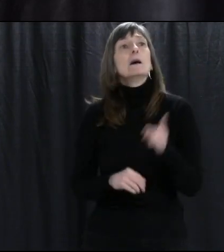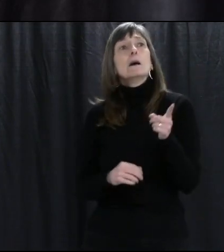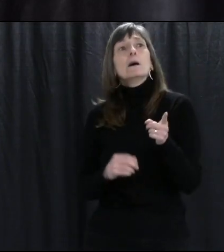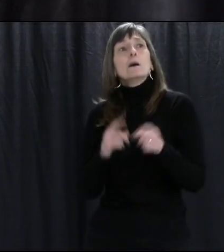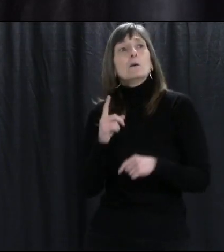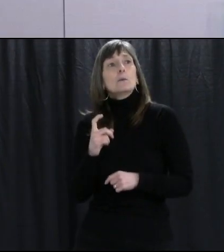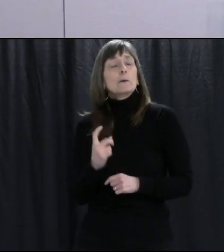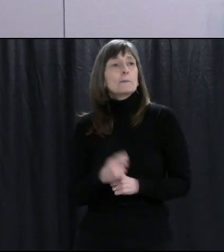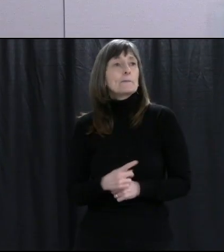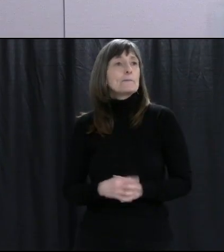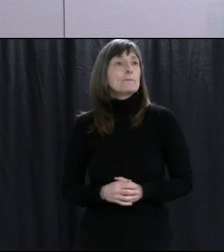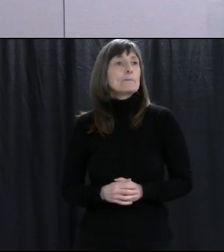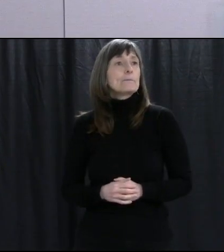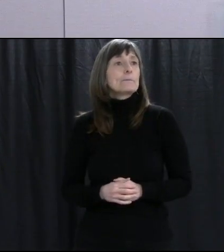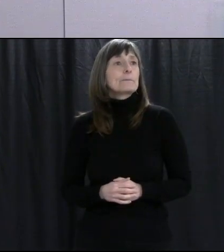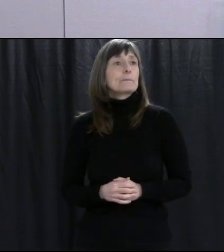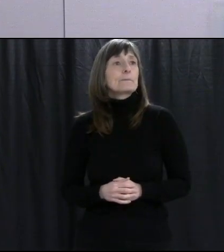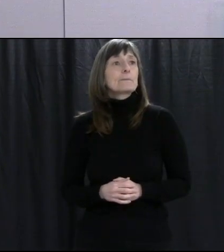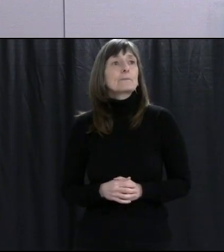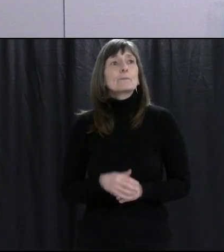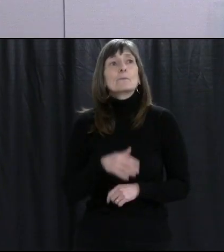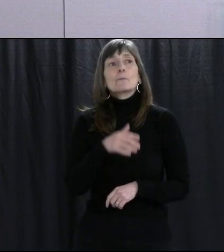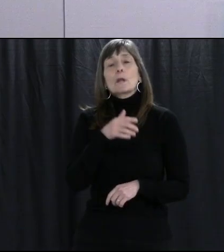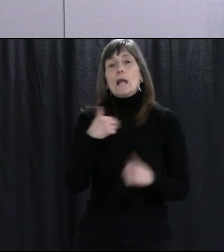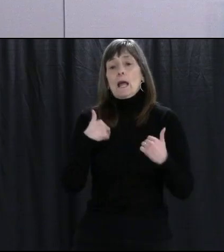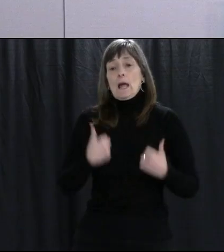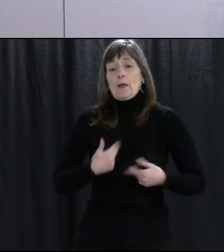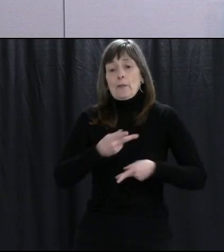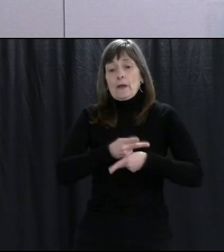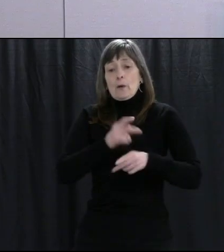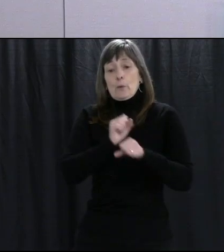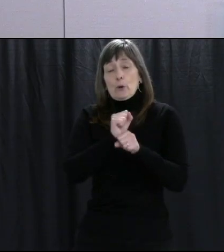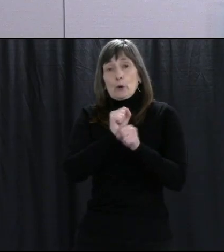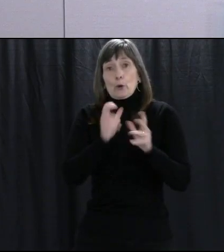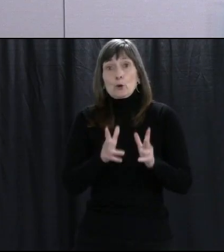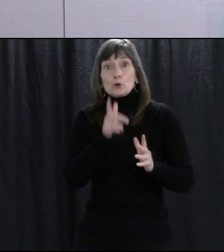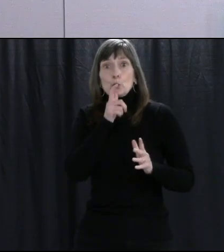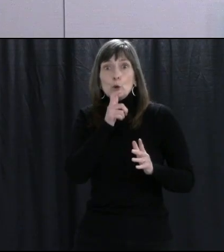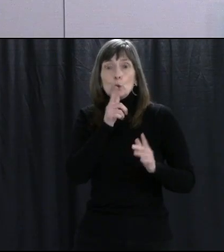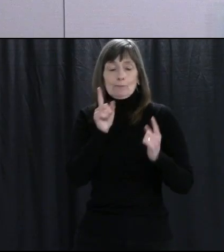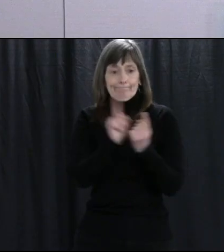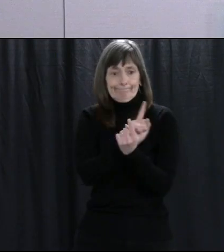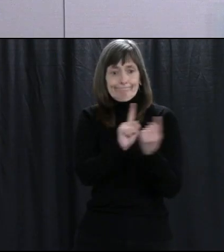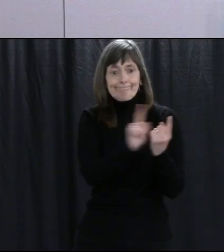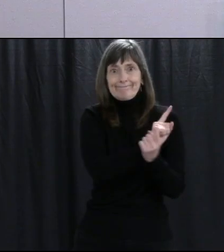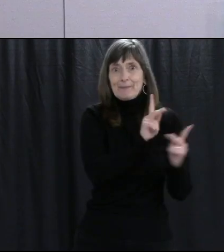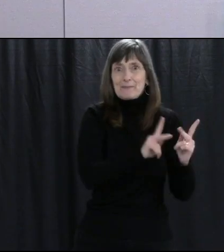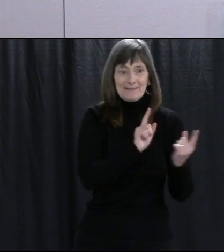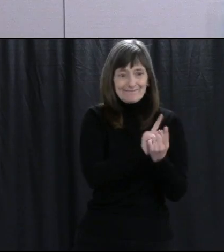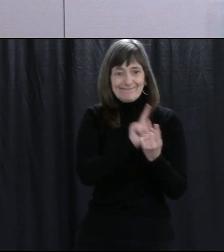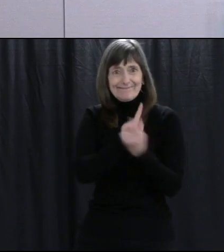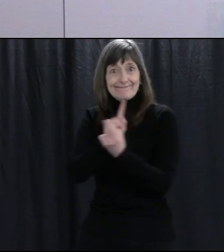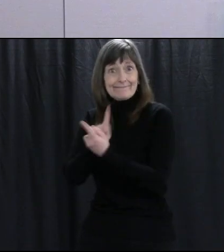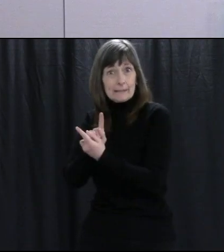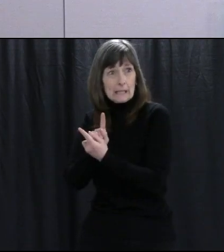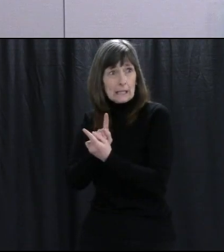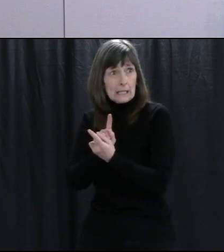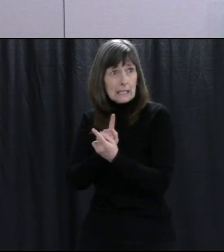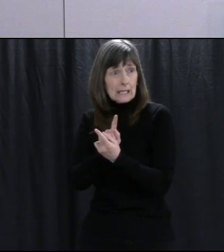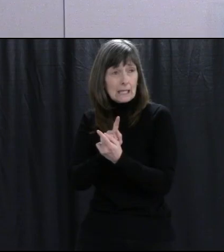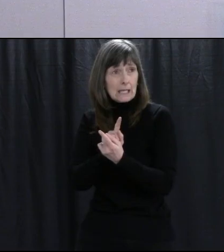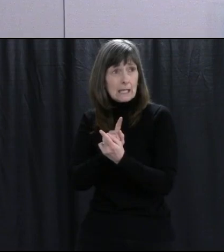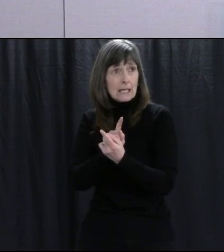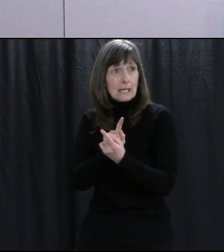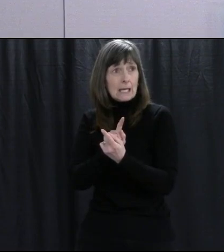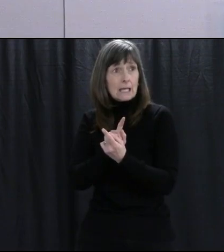question. With regards to frontline healthcare workers, are there any coordinated efforts being made to find a solution